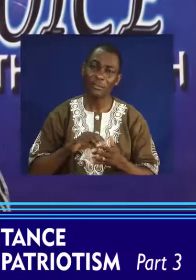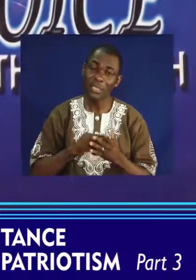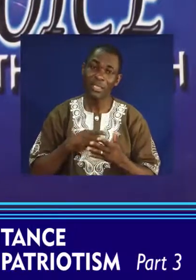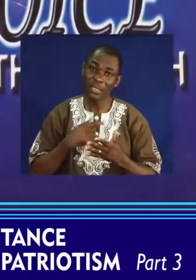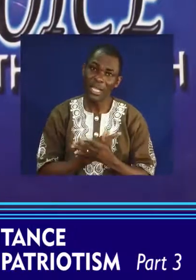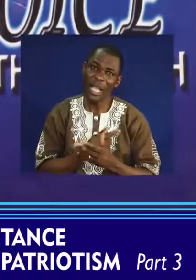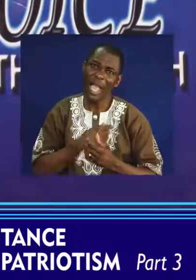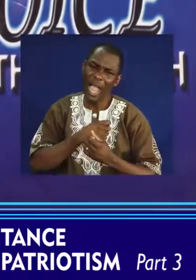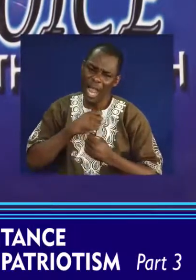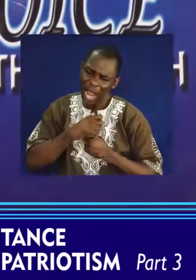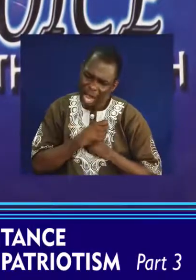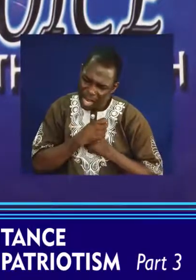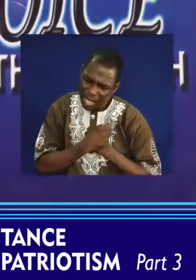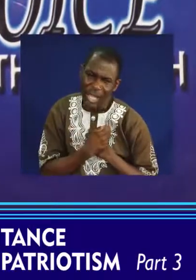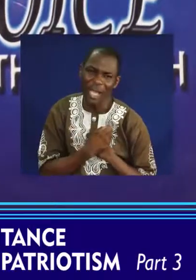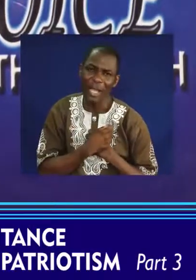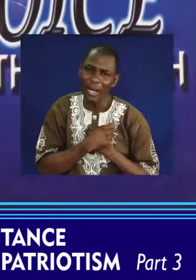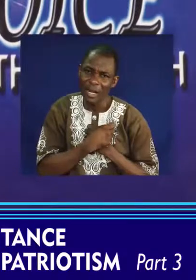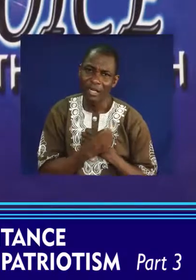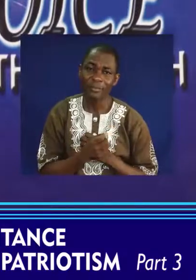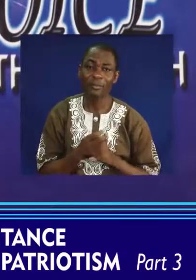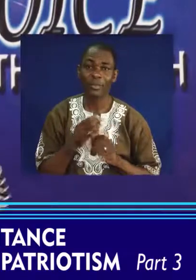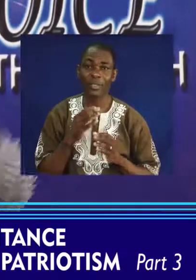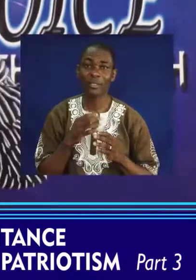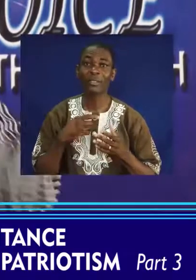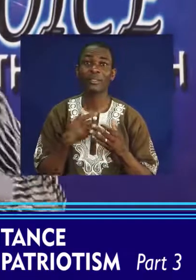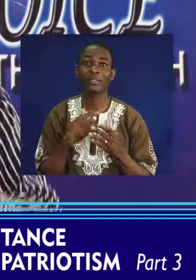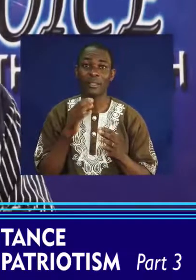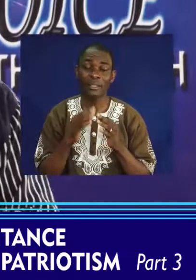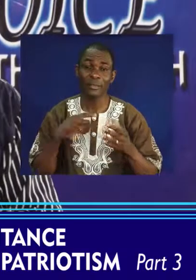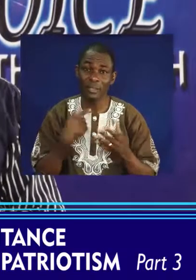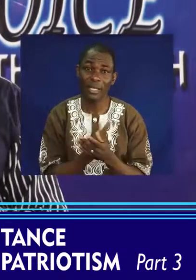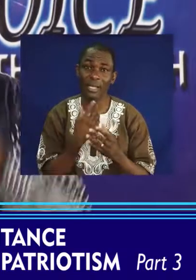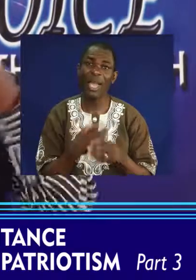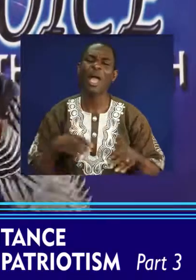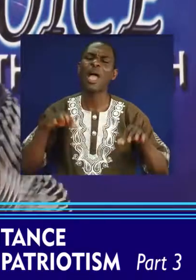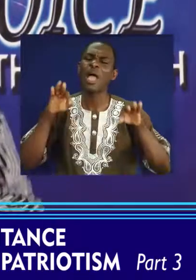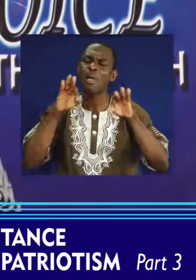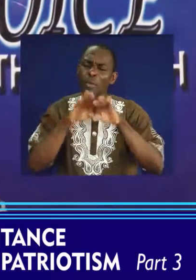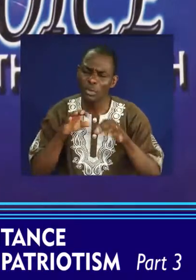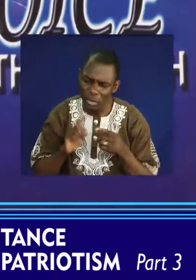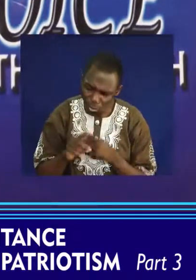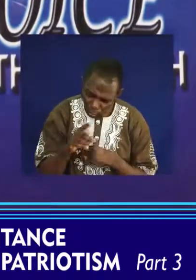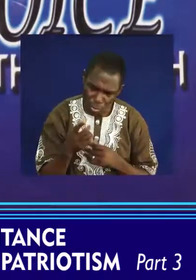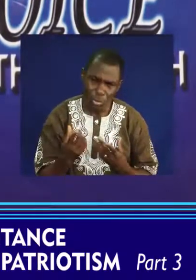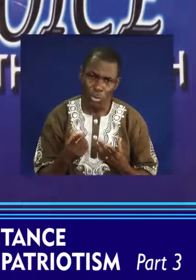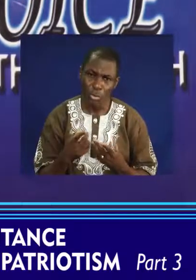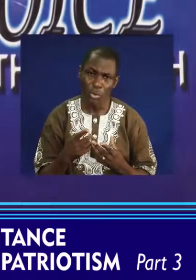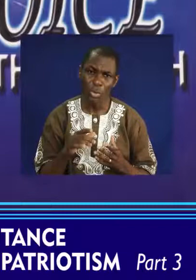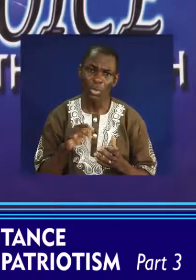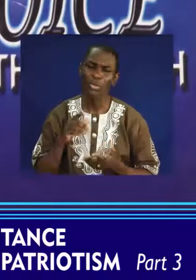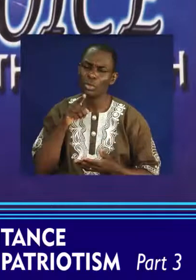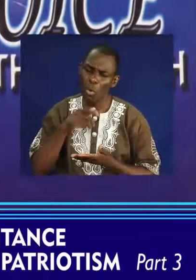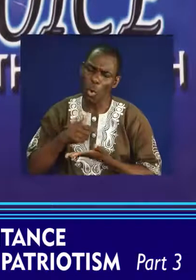patriotism so o ma na wuti mu no se o ma no hiawo wujitu mu se eyade a